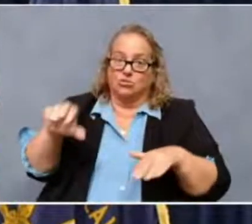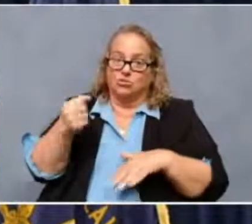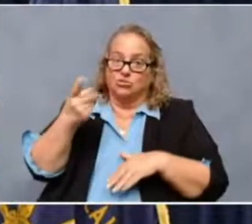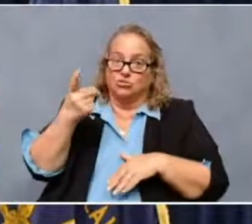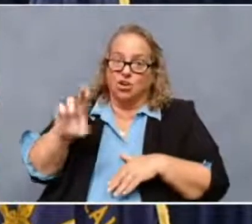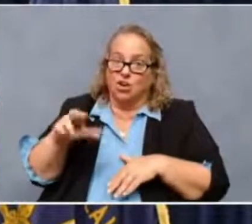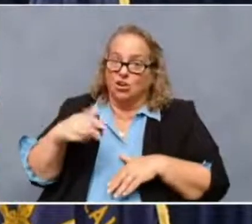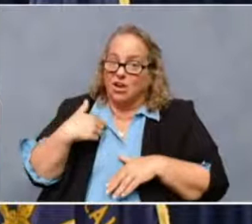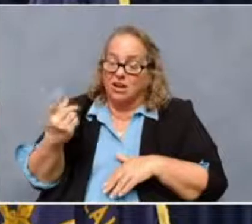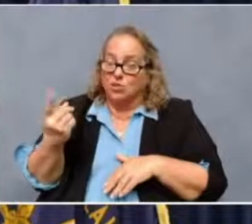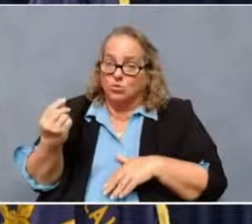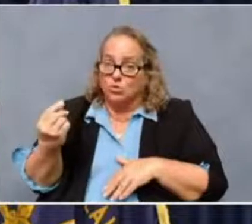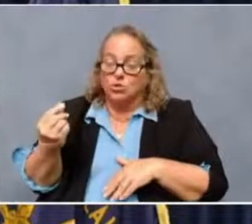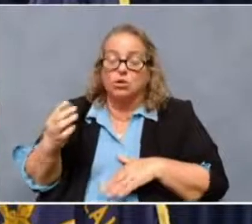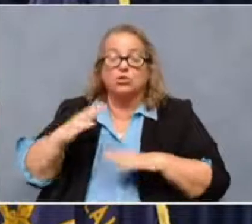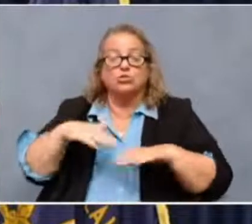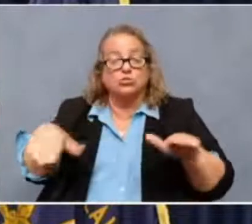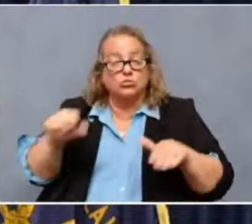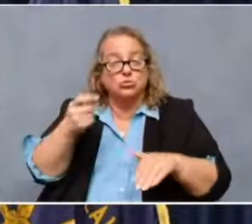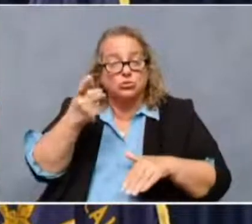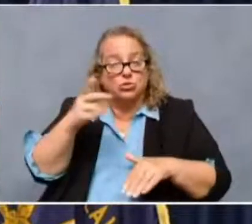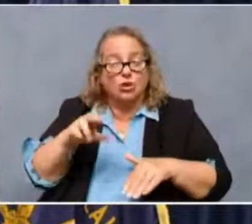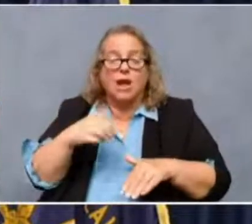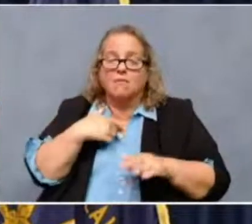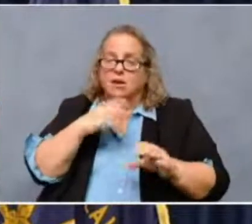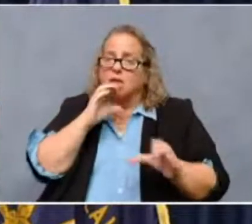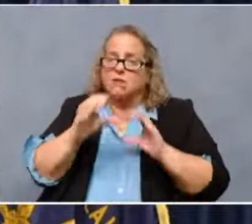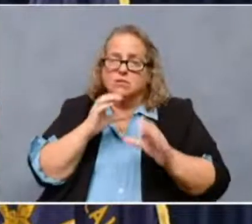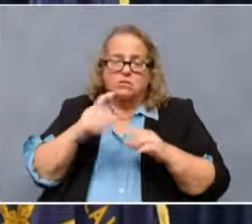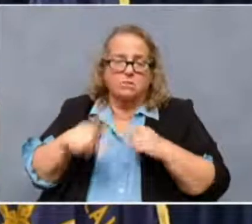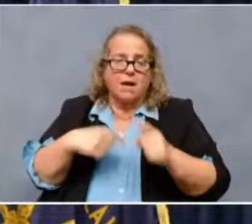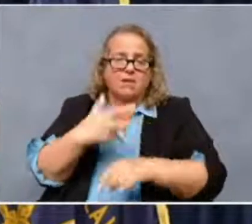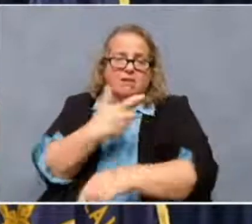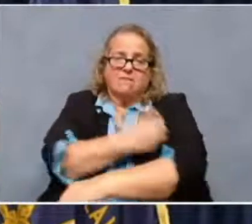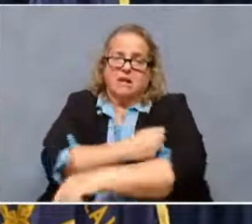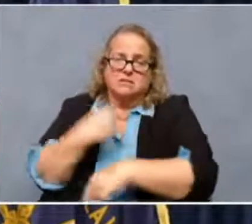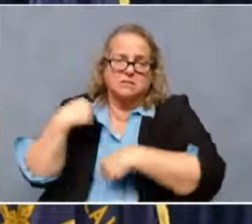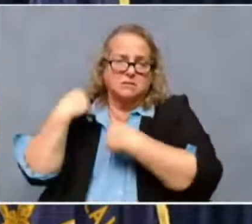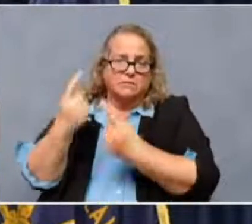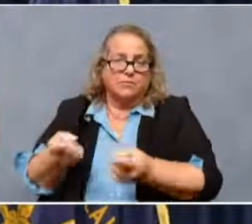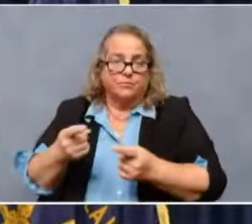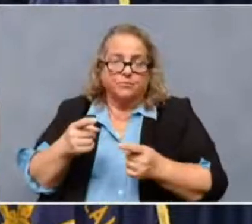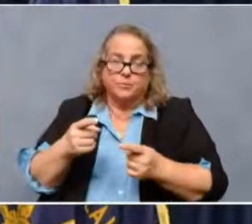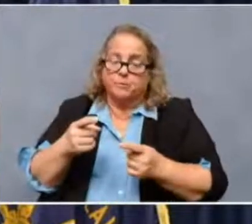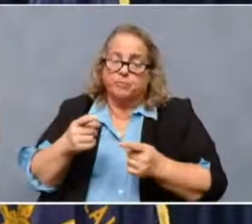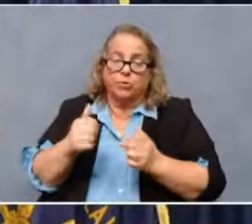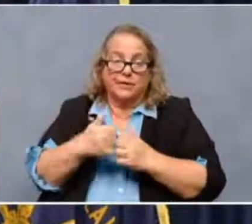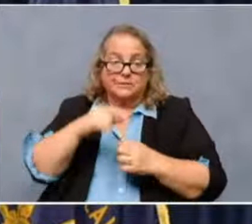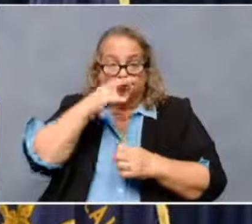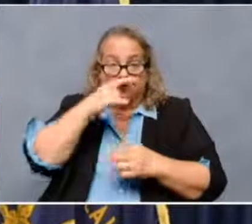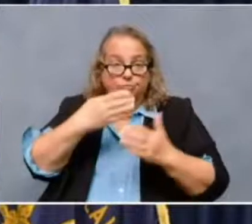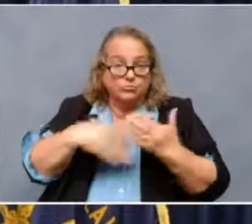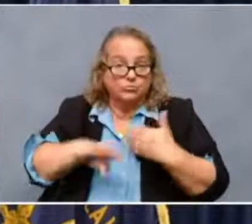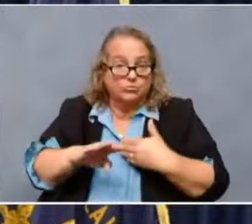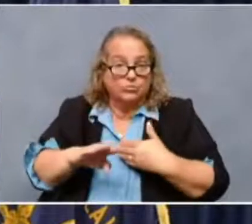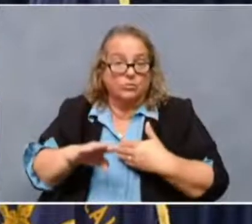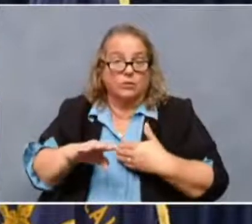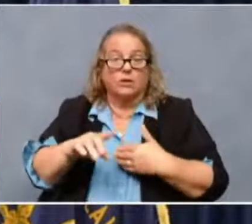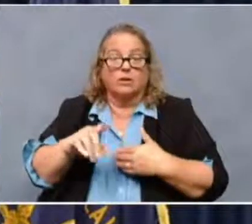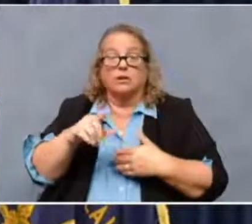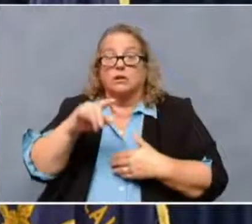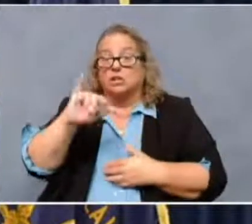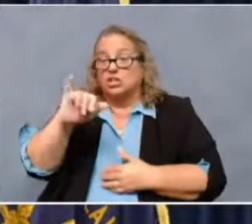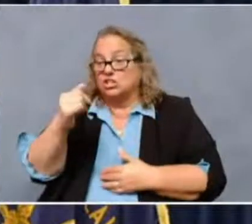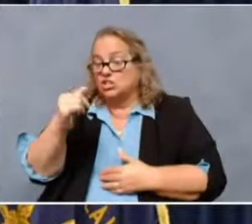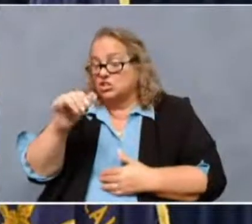Pediatricians have been having conversations about vaccines forever. I remember when our kids were born, I think Jenny McCarthy had just come out with her book that